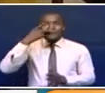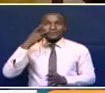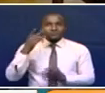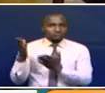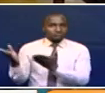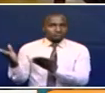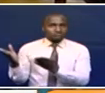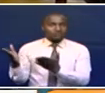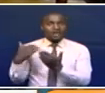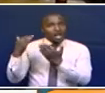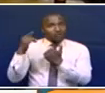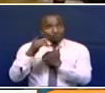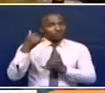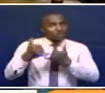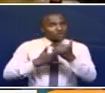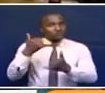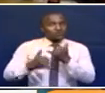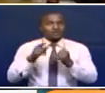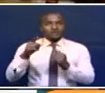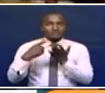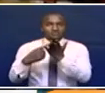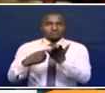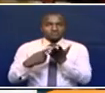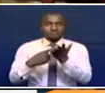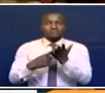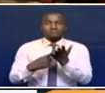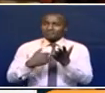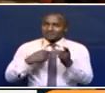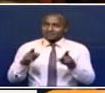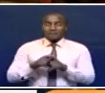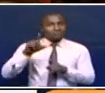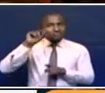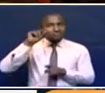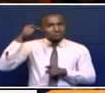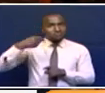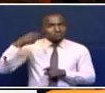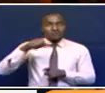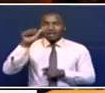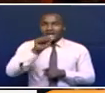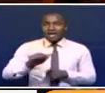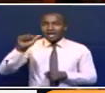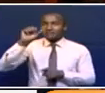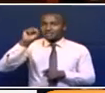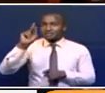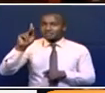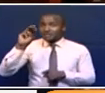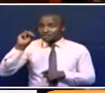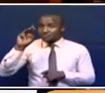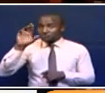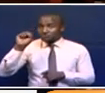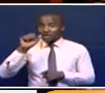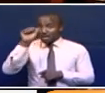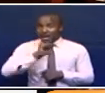Musyoka. I hope you've enjoyed this chat as much as I have. Keep tweeting at SK Musyoka, at Koinange